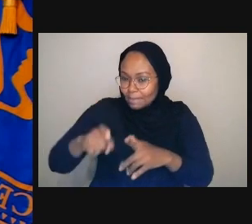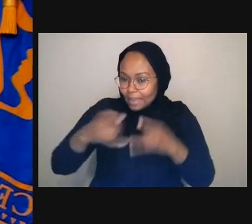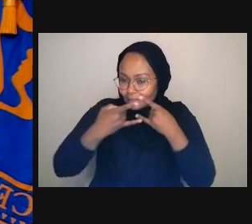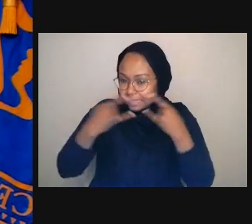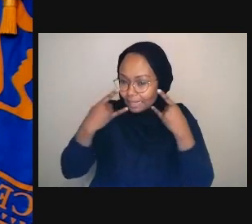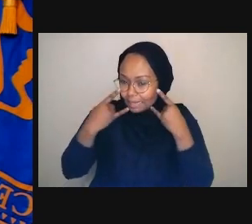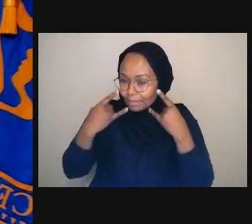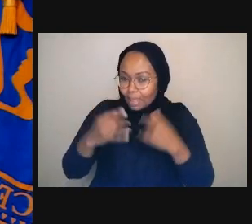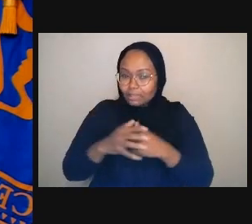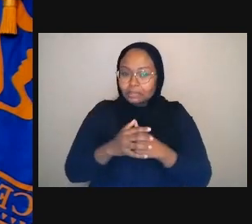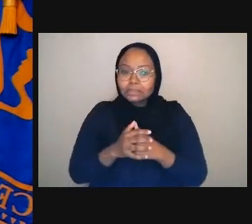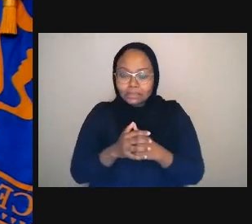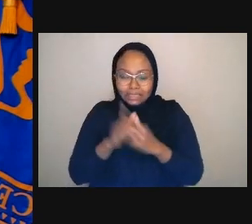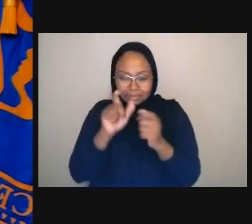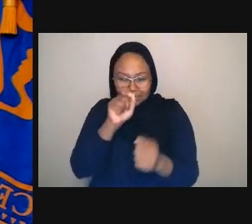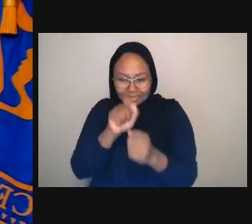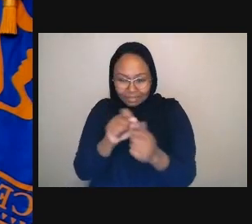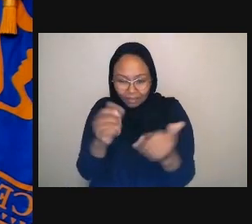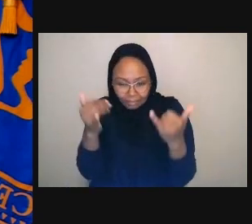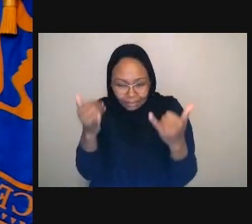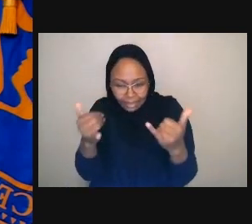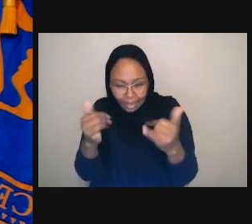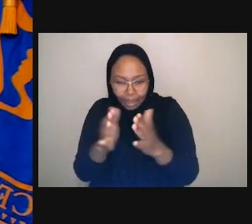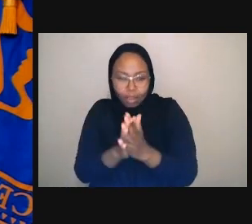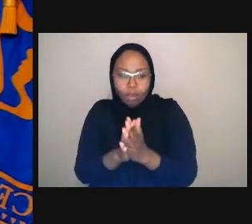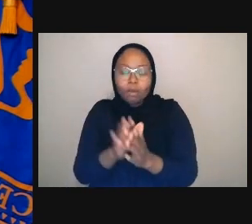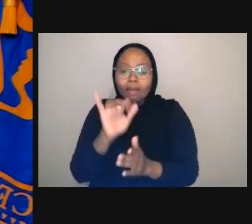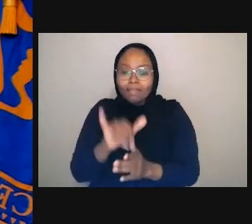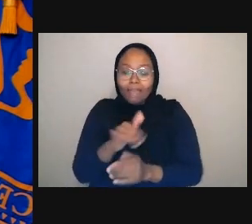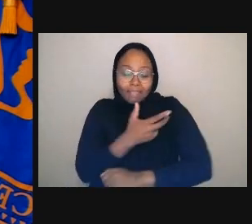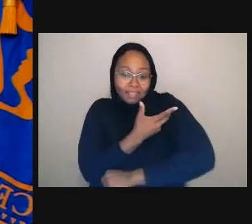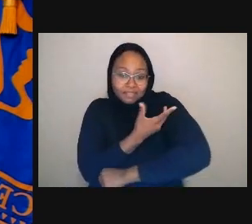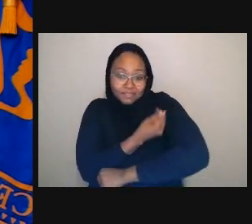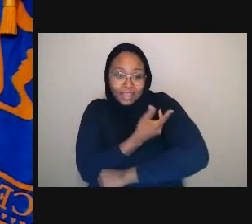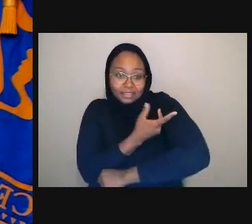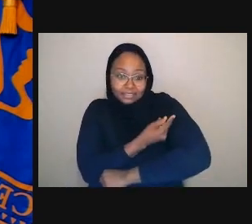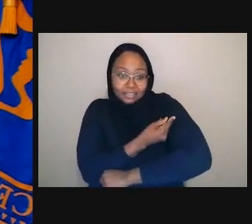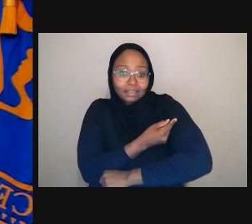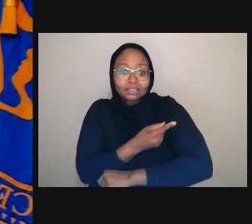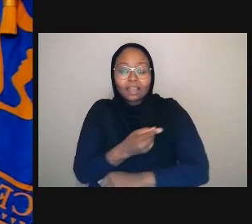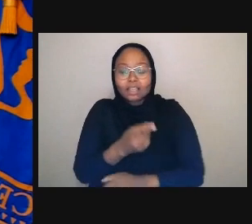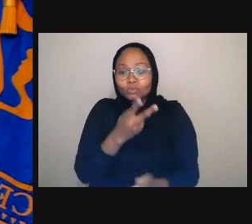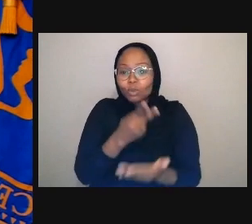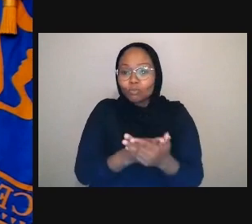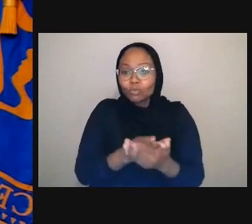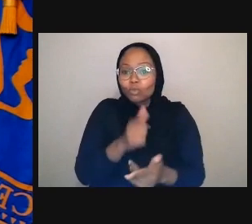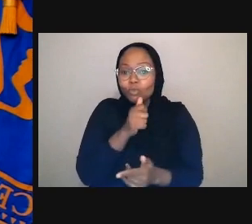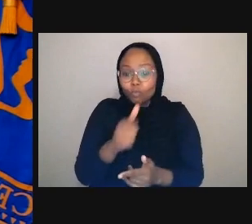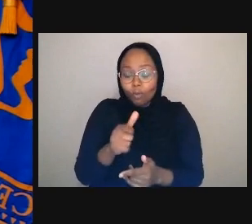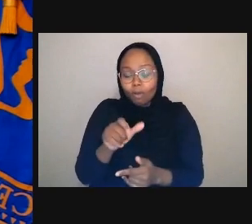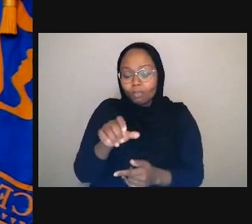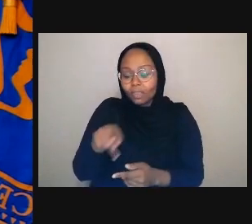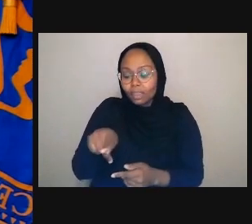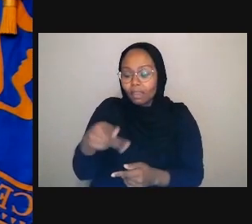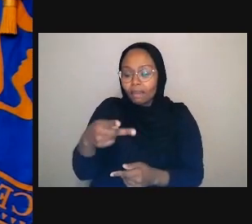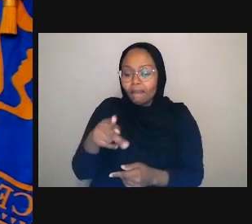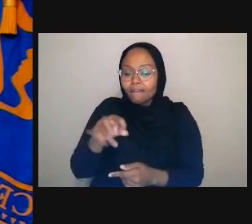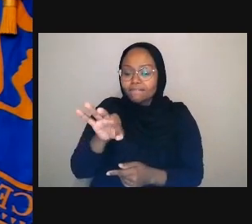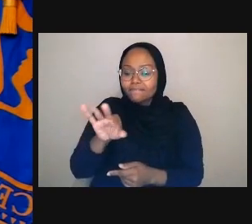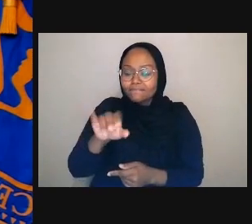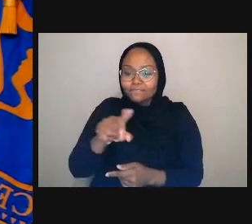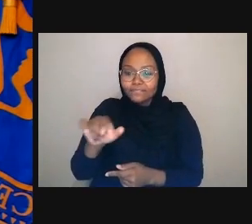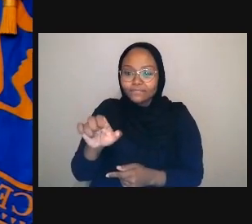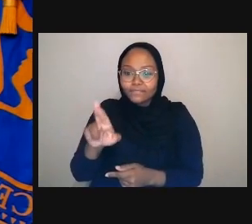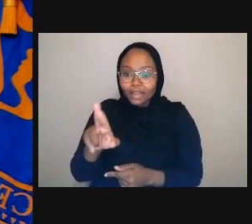so, particularly now that the vaccine has been fully approved, at least the Pfizer vaccine and